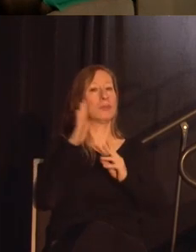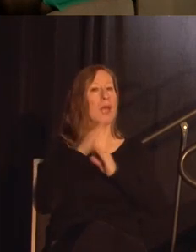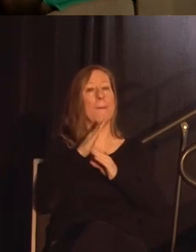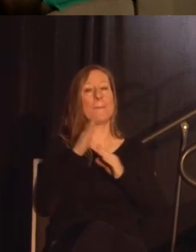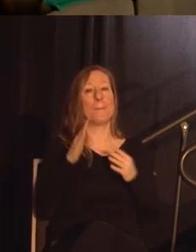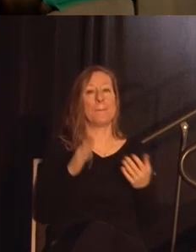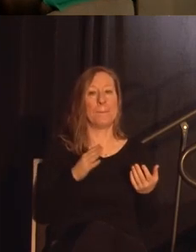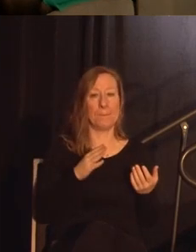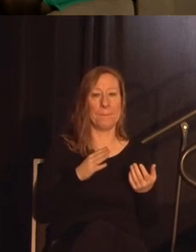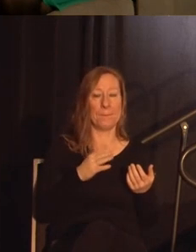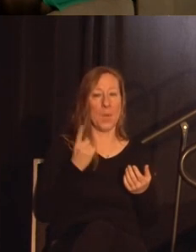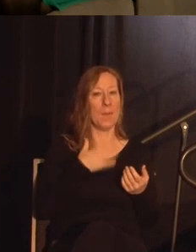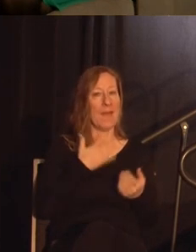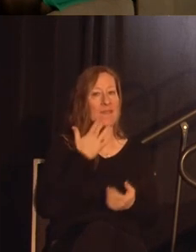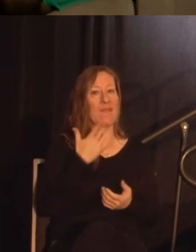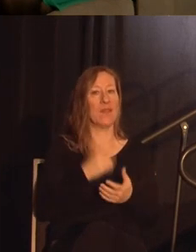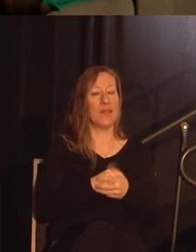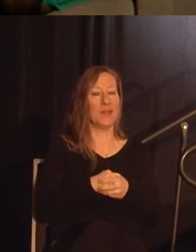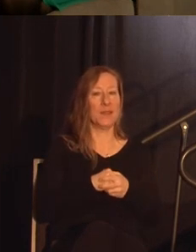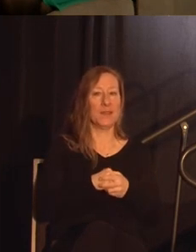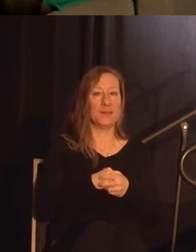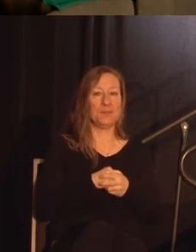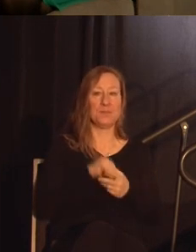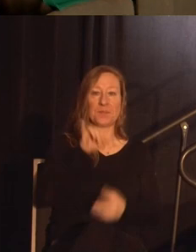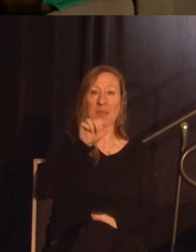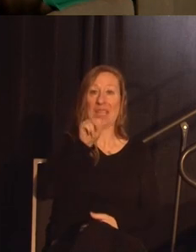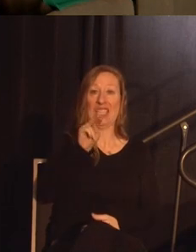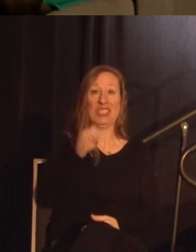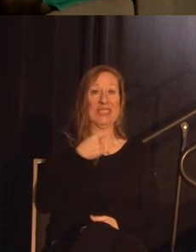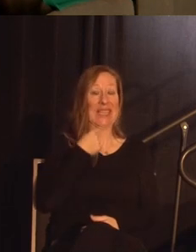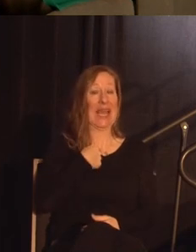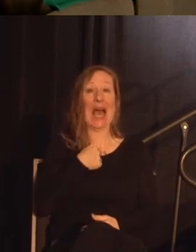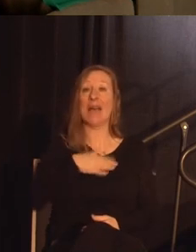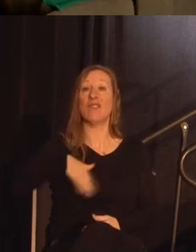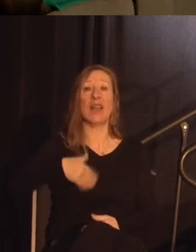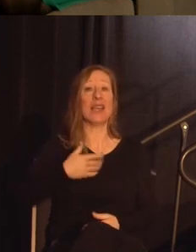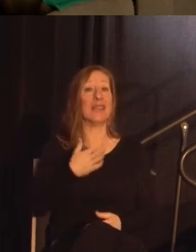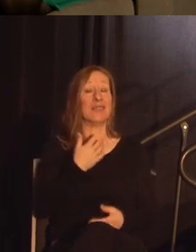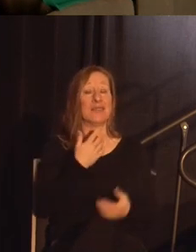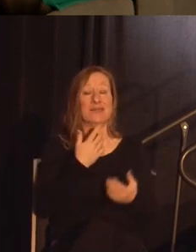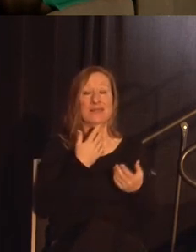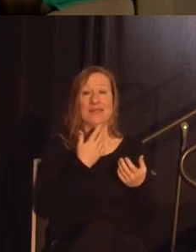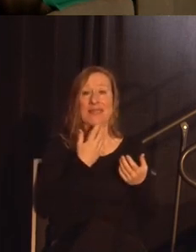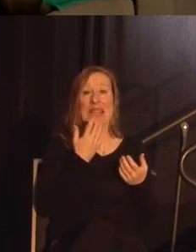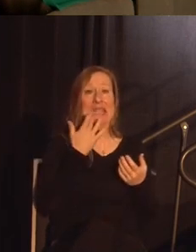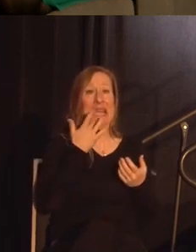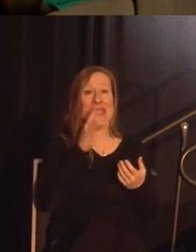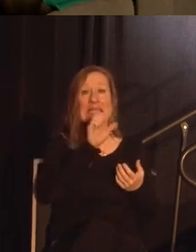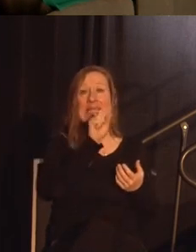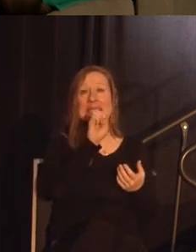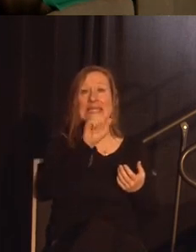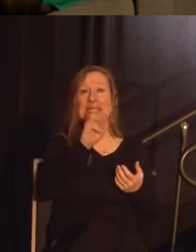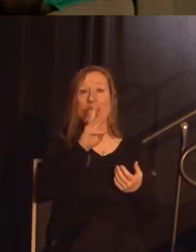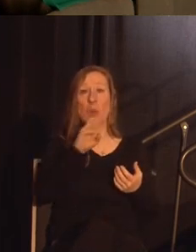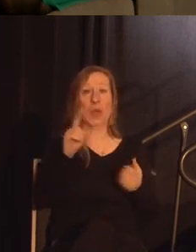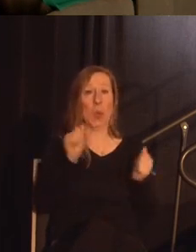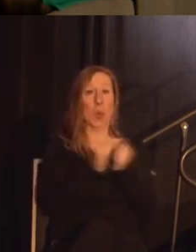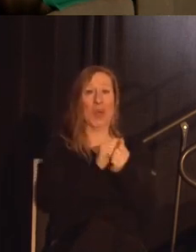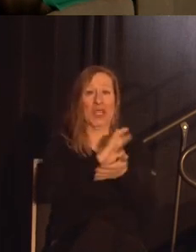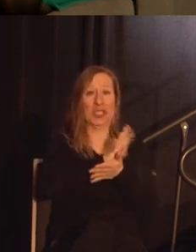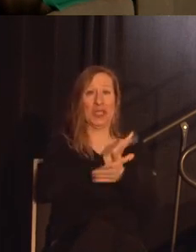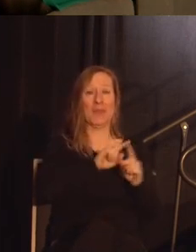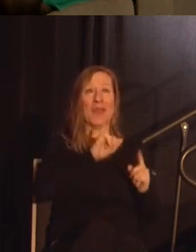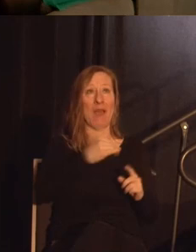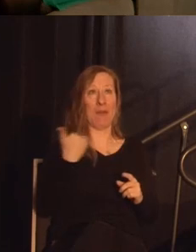sure. Anyway. Okay, you know, I have not had this seaweed cheese combo, but it actually reminded me, I don't know